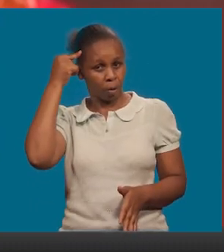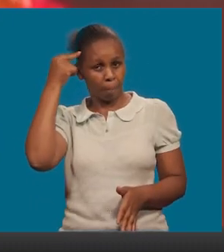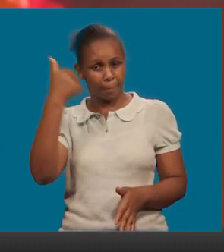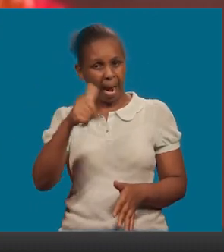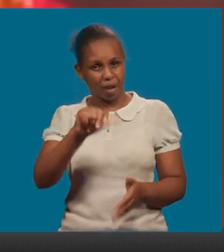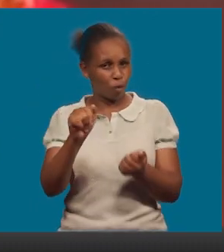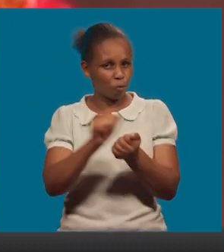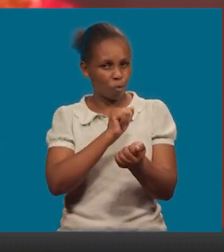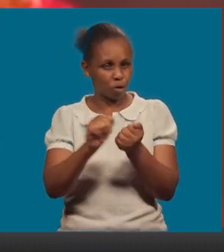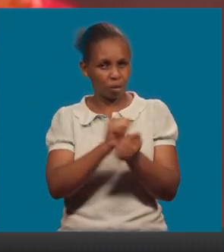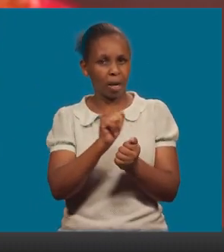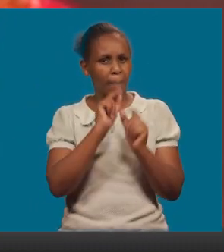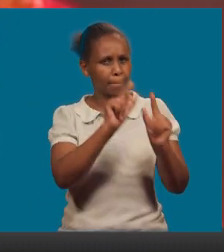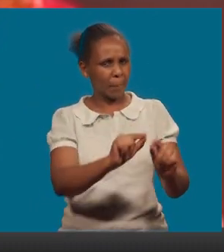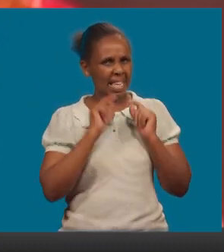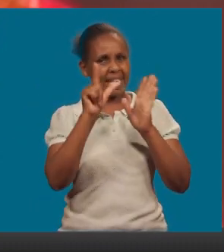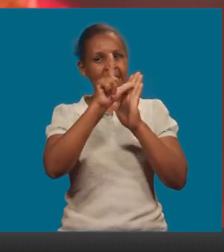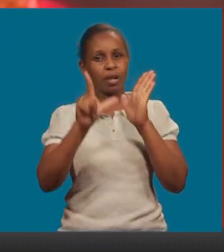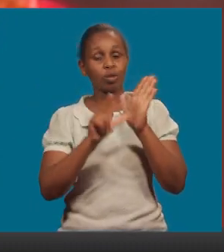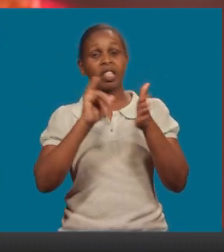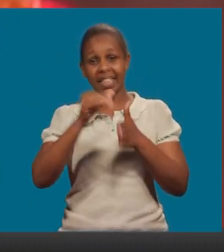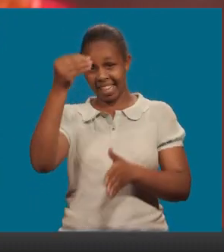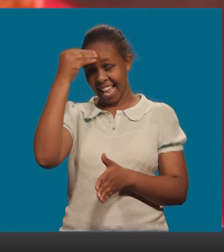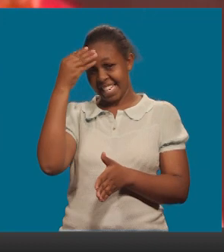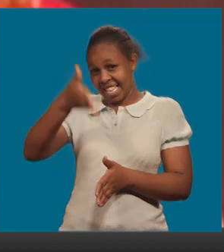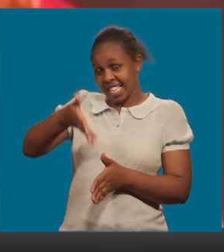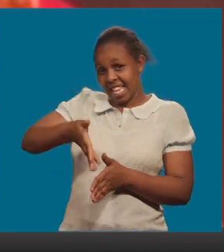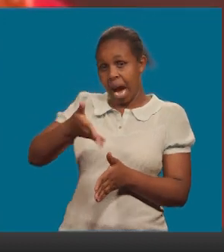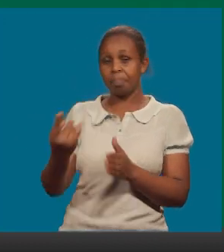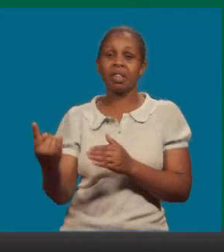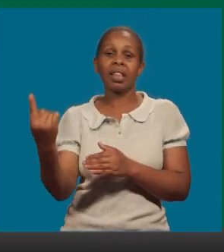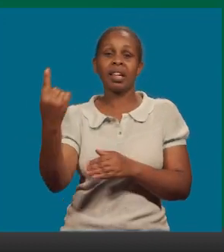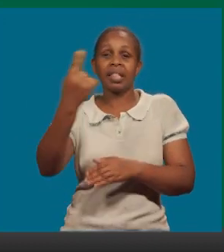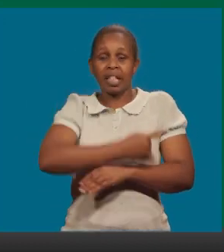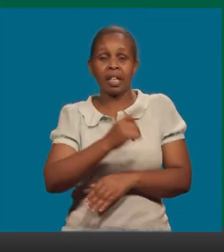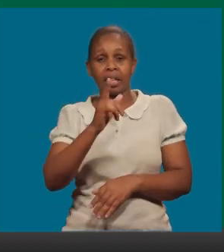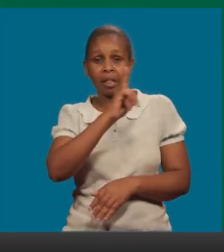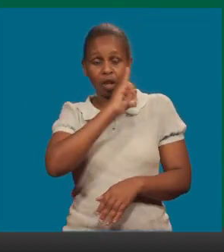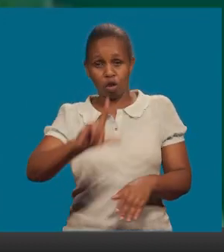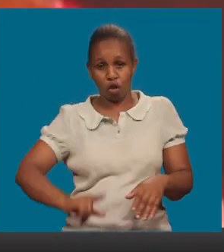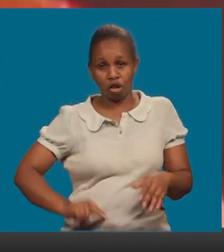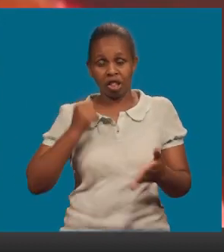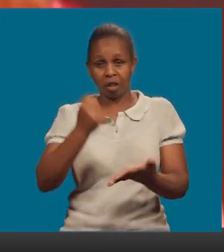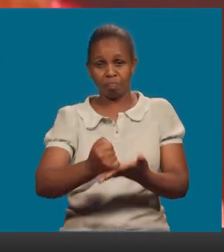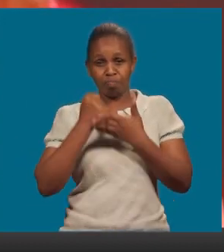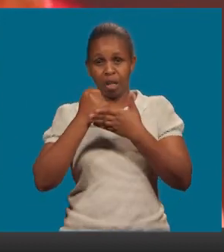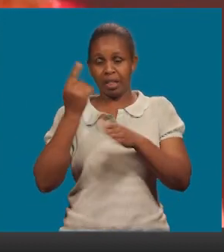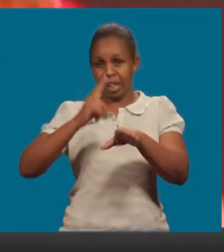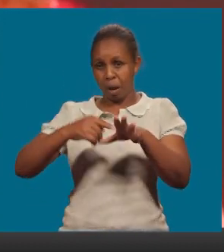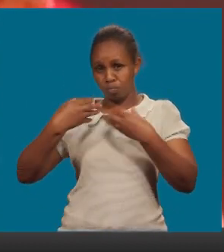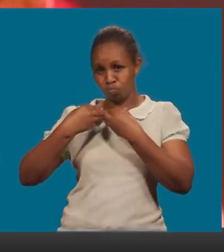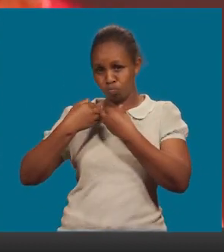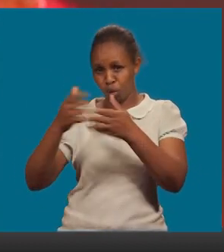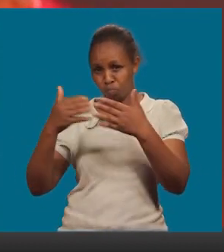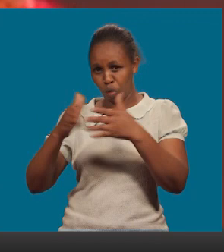not been washed. But let's pick the lessons that we are learning here. That the day the Lord enables us to leave these